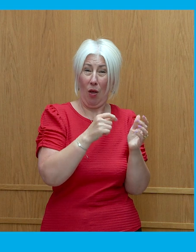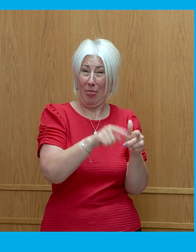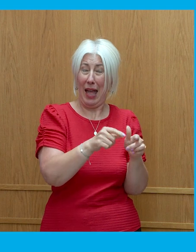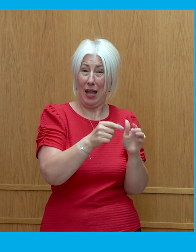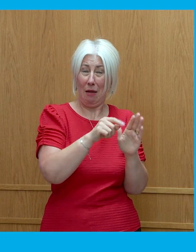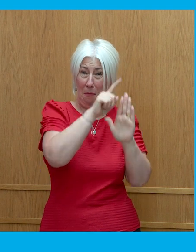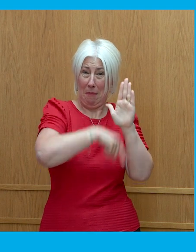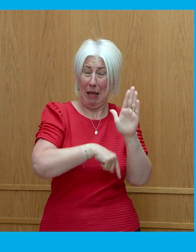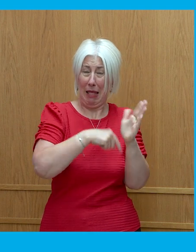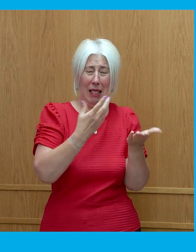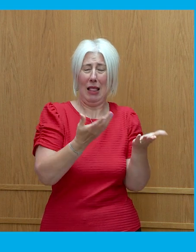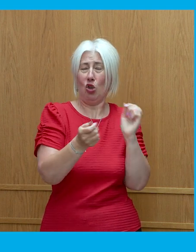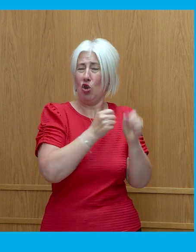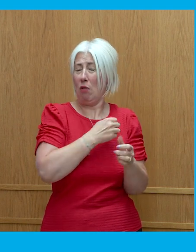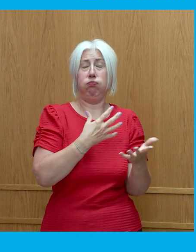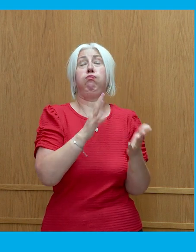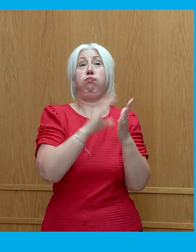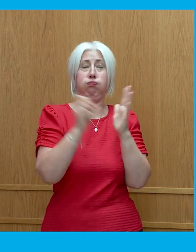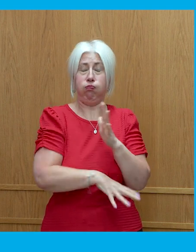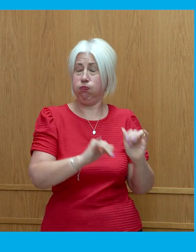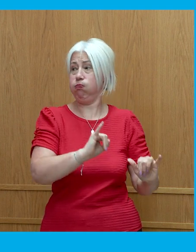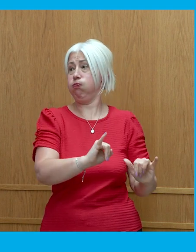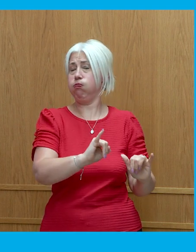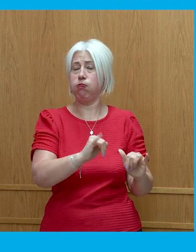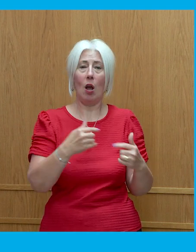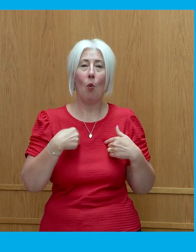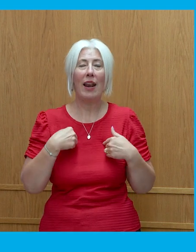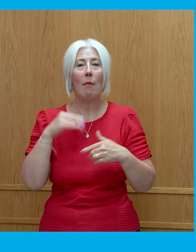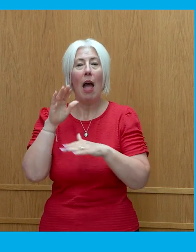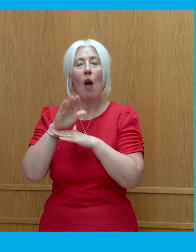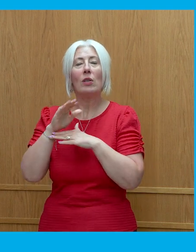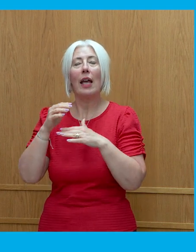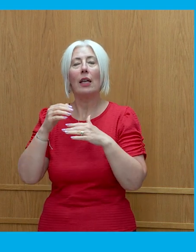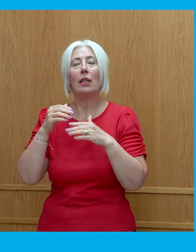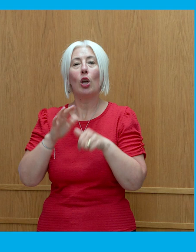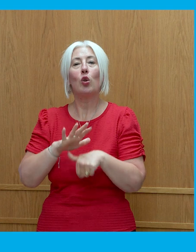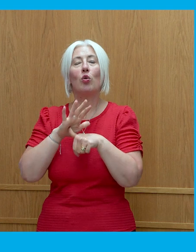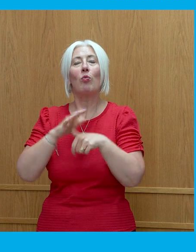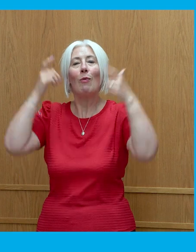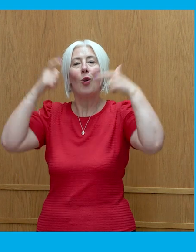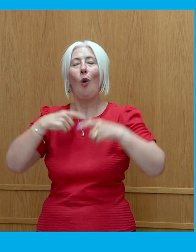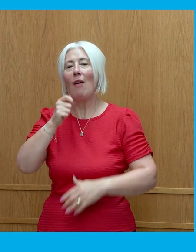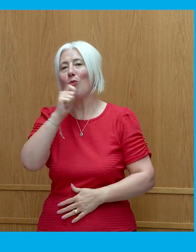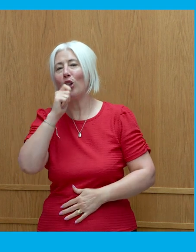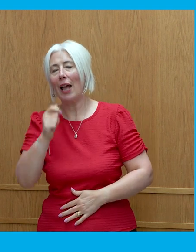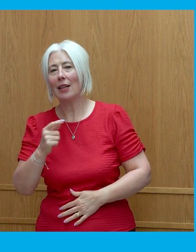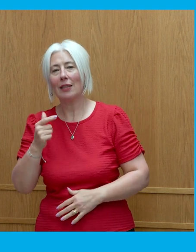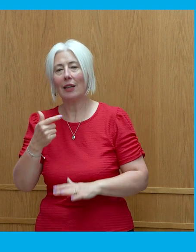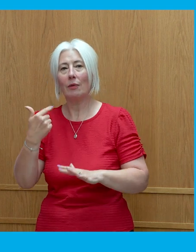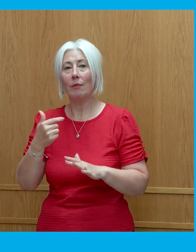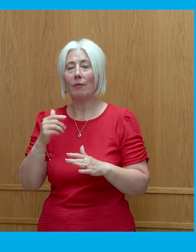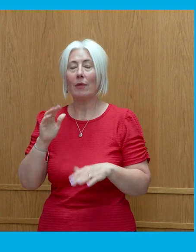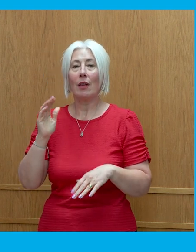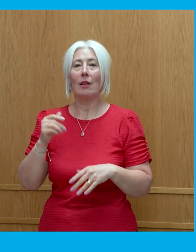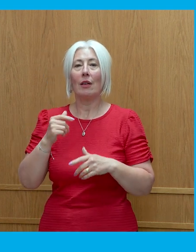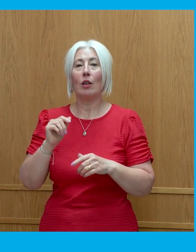So I do find it, like, whenever I'm standing outside the Supreme Court broadcasting and, you know, the Supreme Court's to my